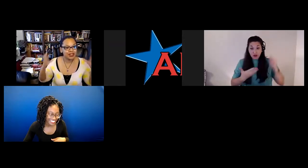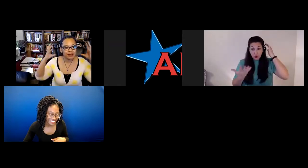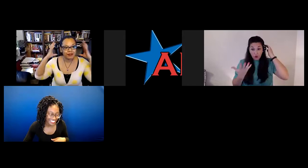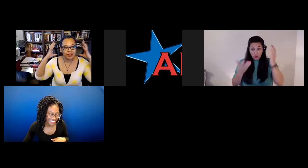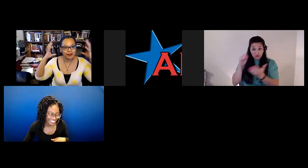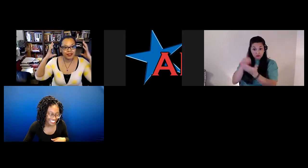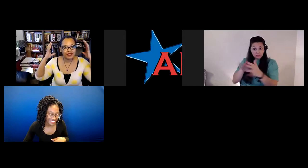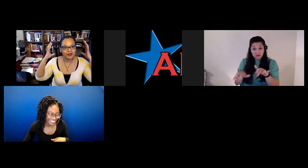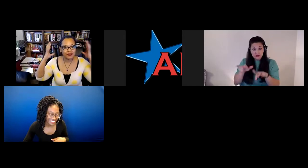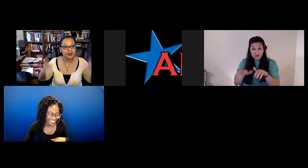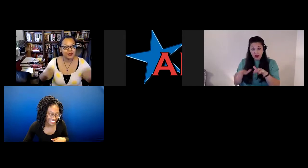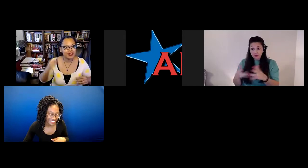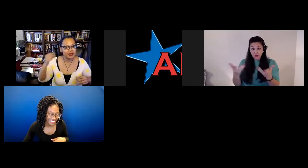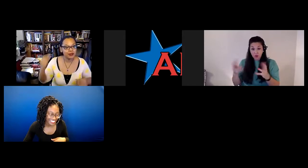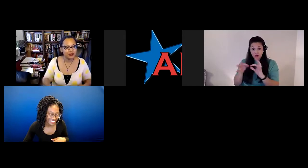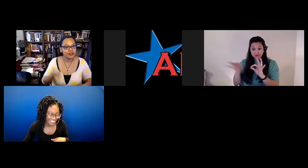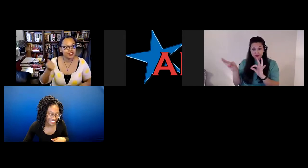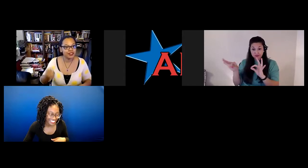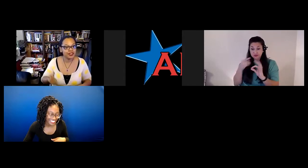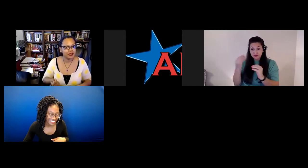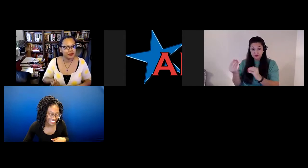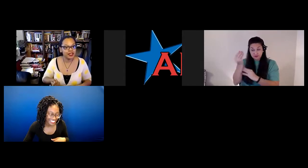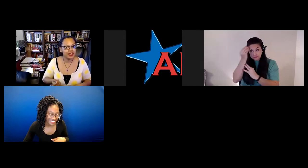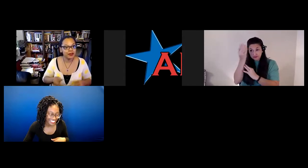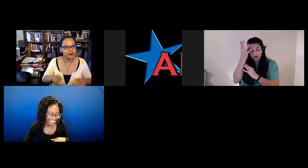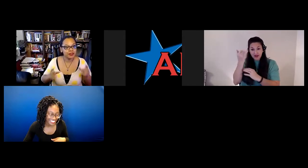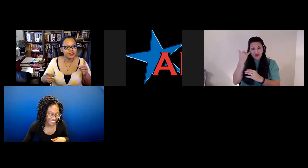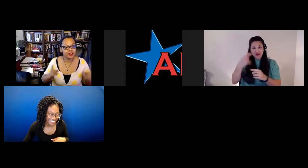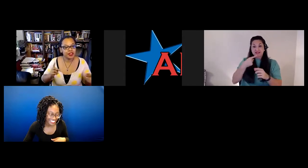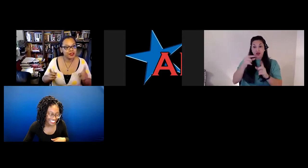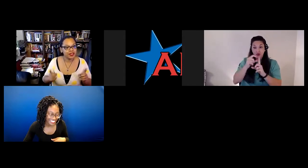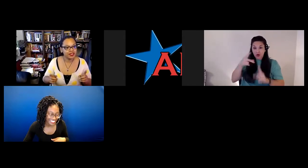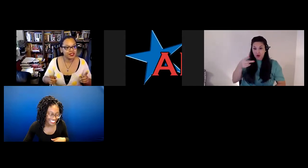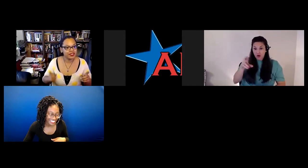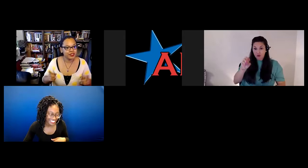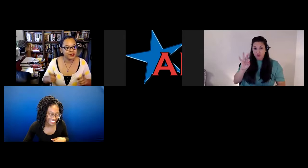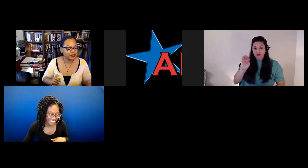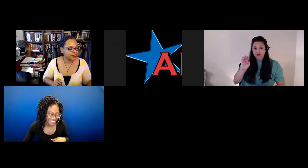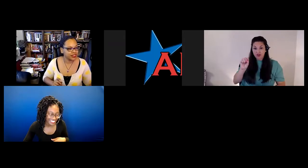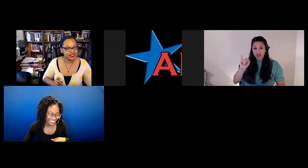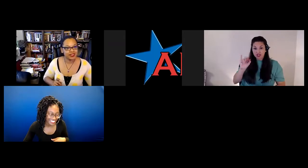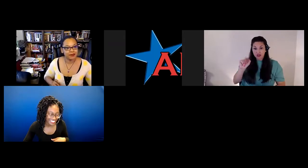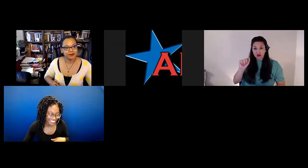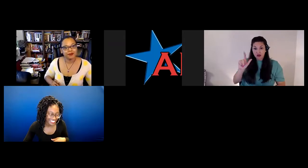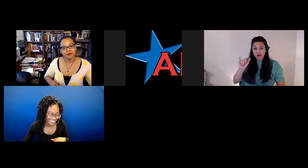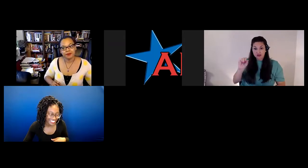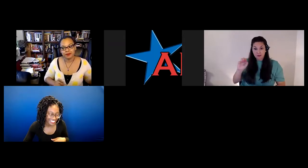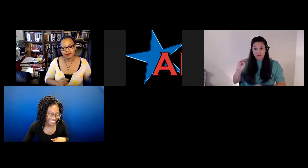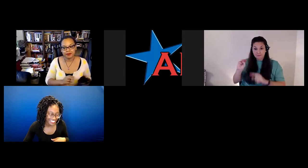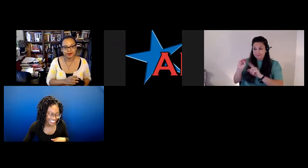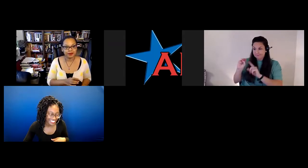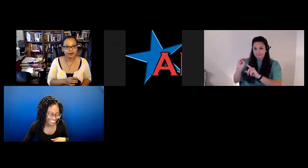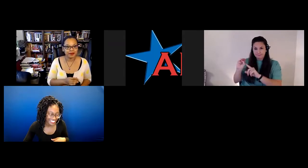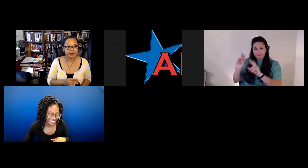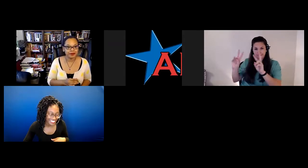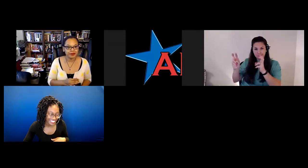what comes up in your mind when I say the word professionalism, and then we'll do that for like 30, 45 seconds.